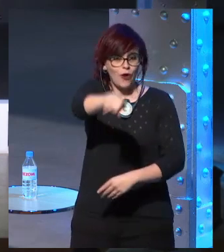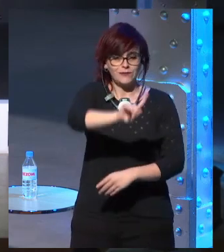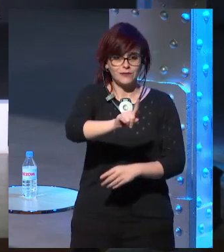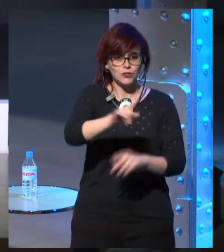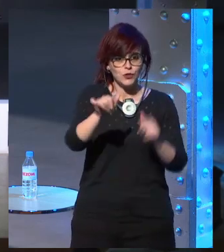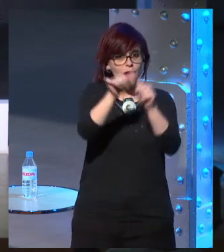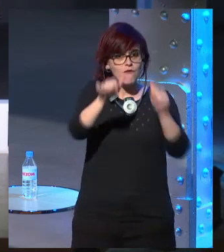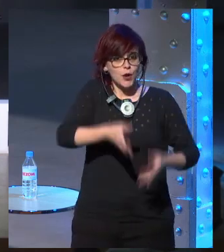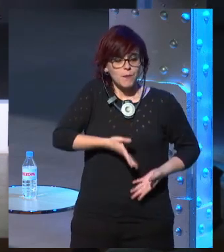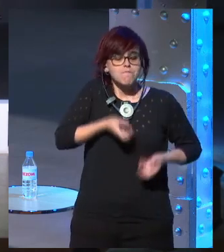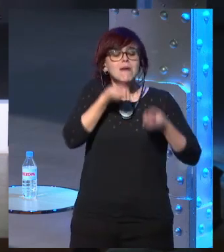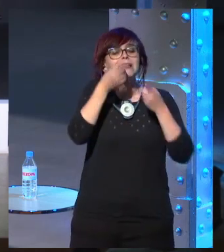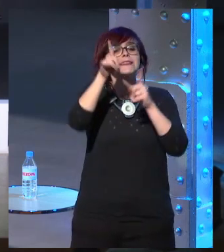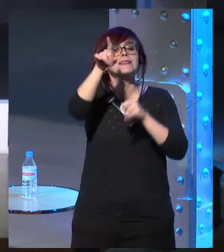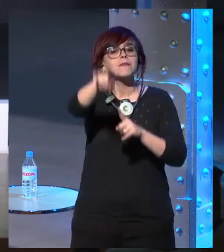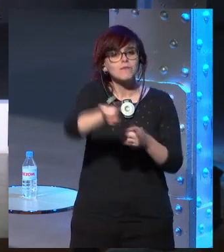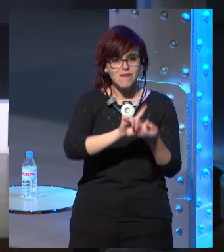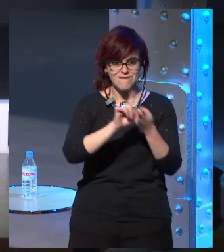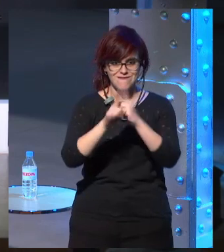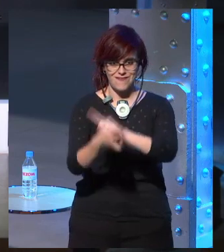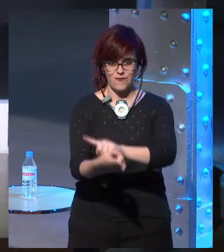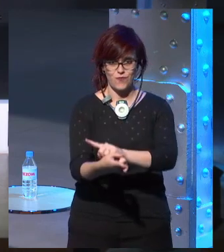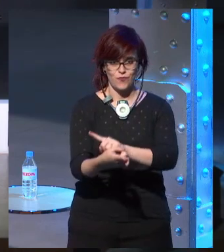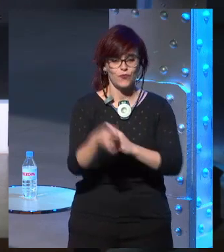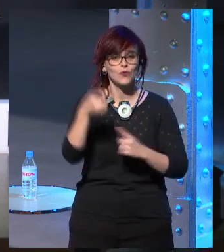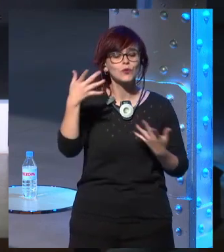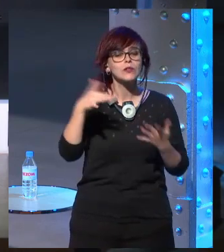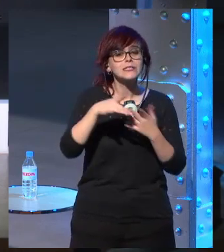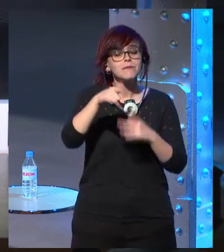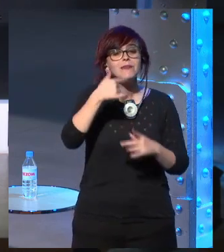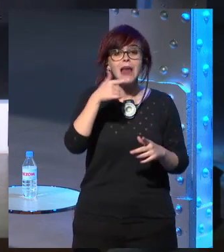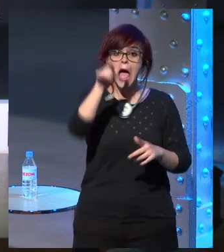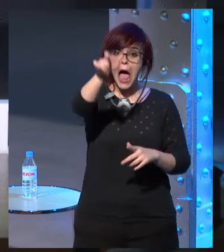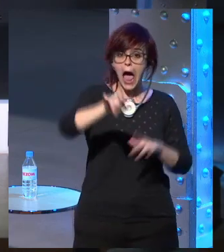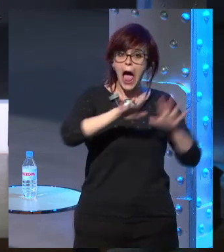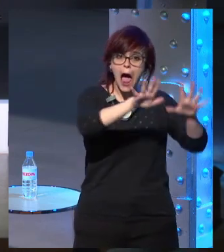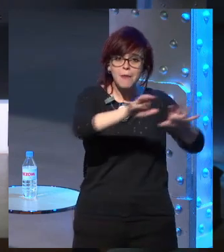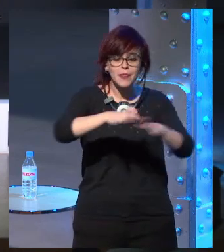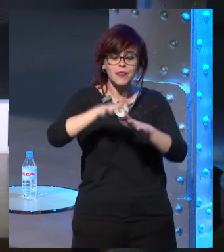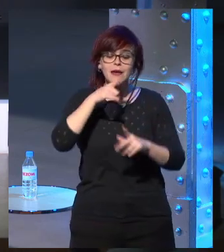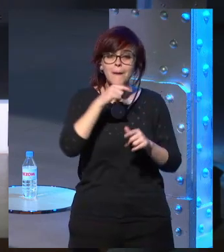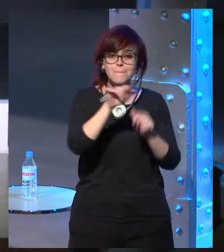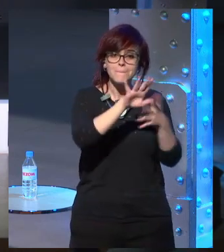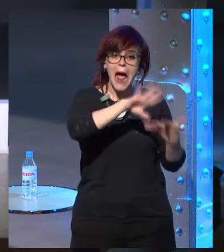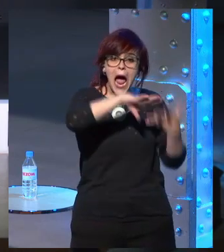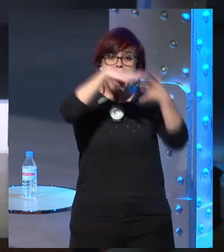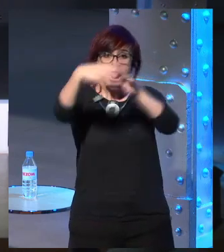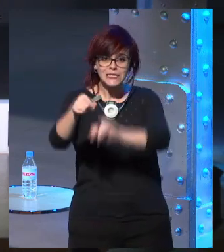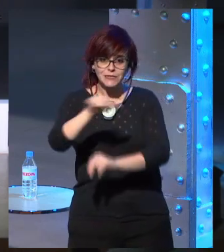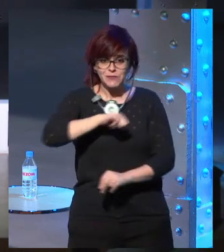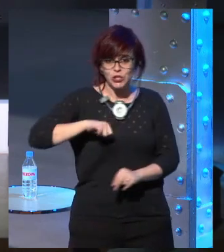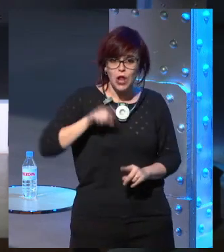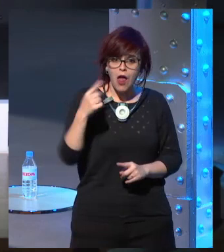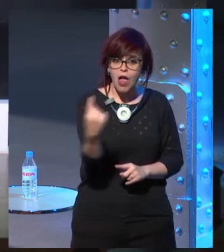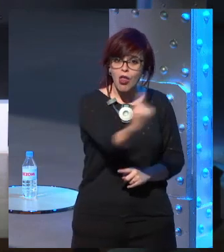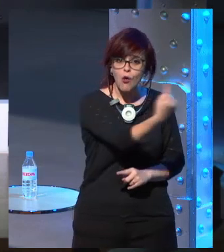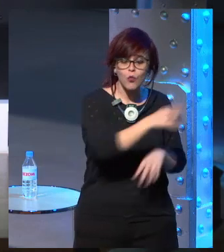And as we move again towards personalized learning that's competency-based, our teachers are going to become mentors and advocates. They're going to be